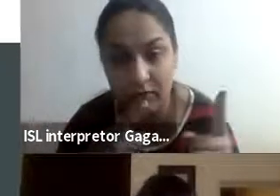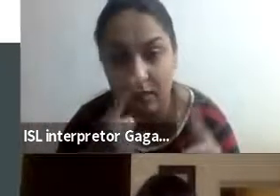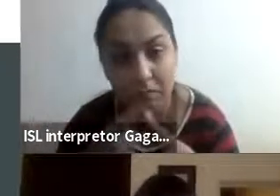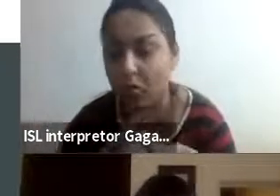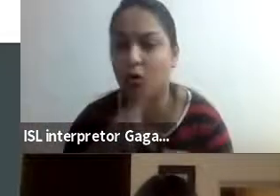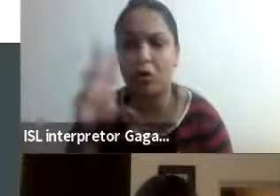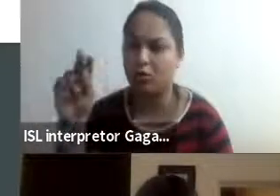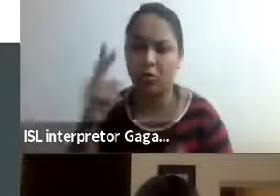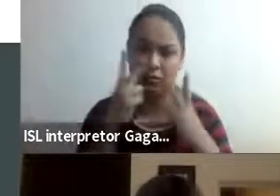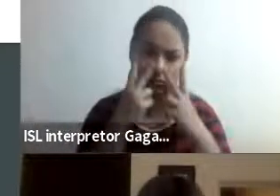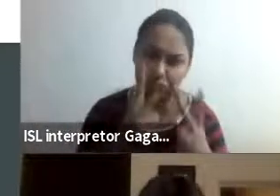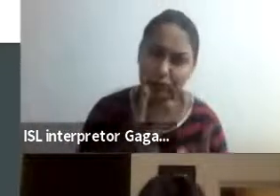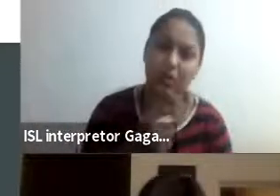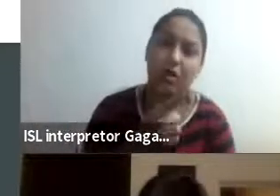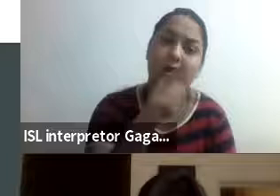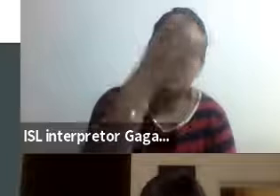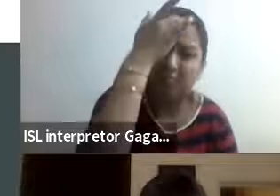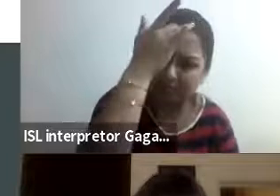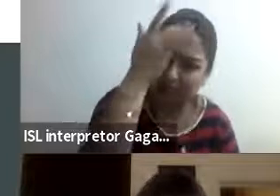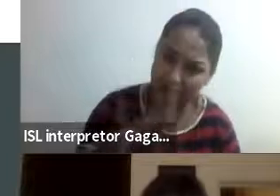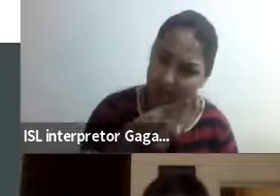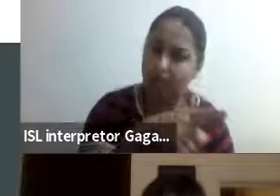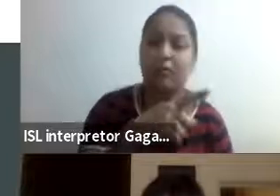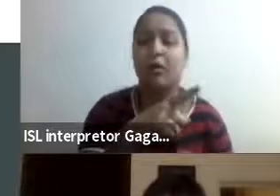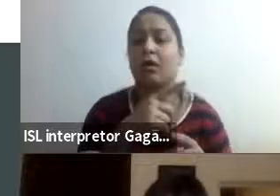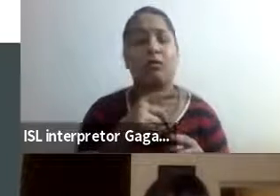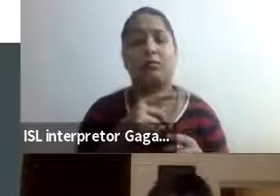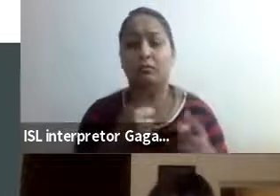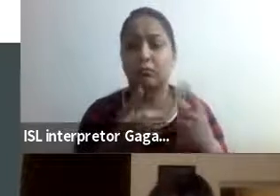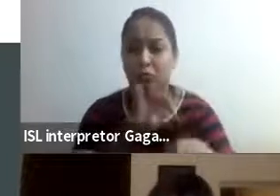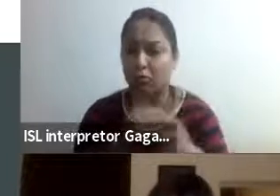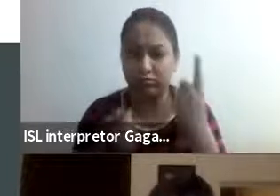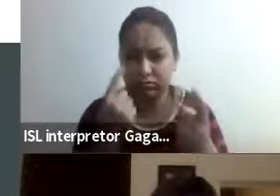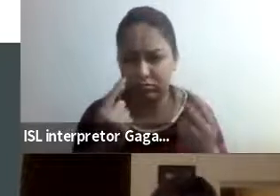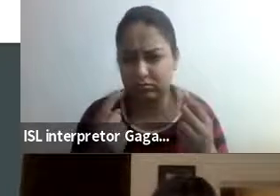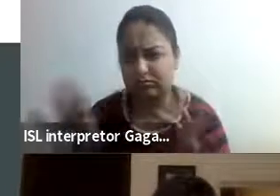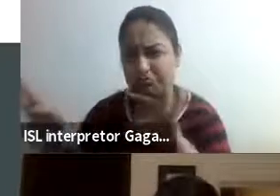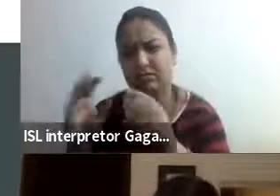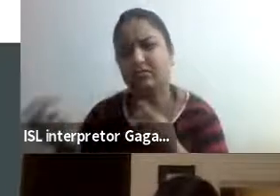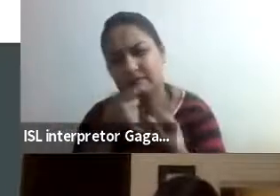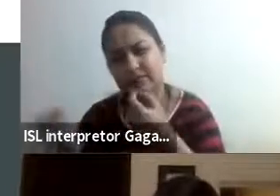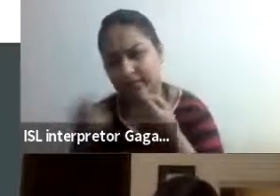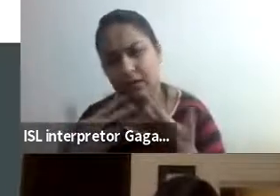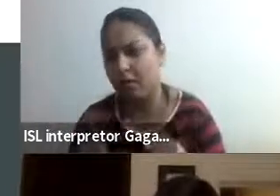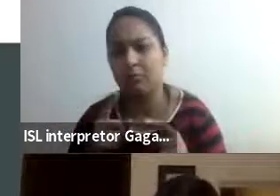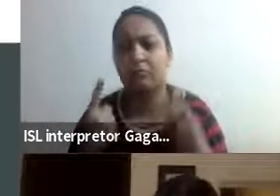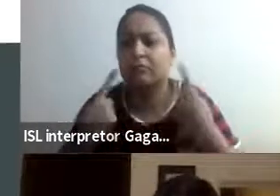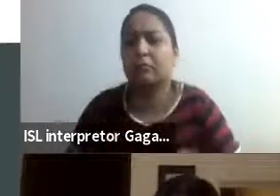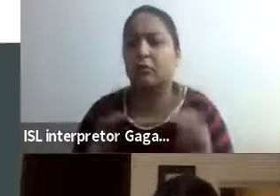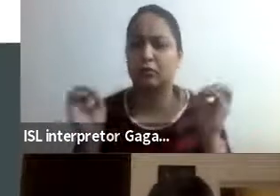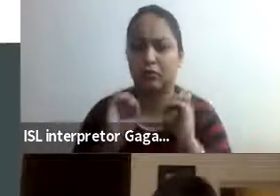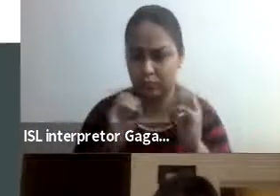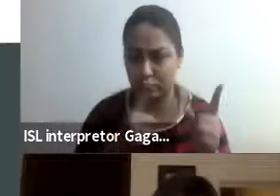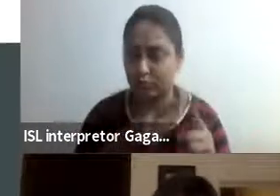which nobody is really able to point to, there's no cure, she's trying various medicines.